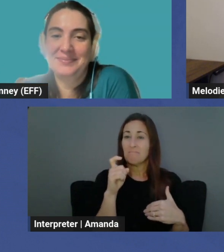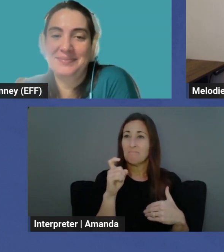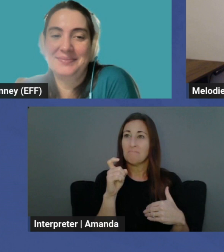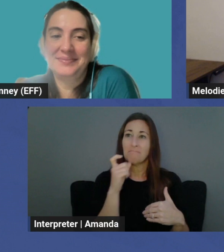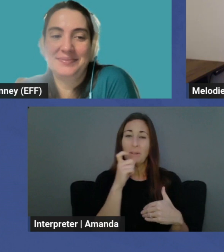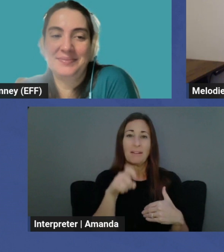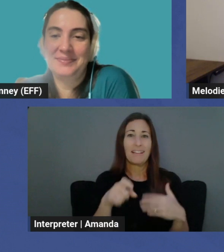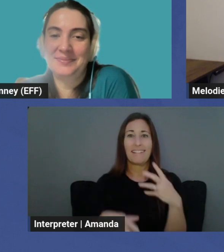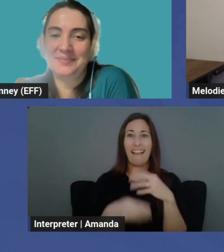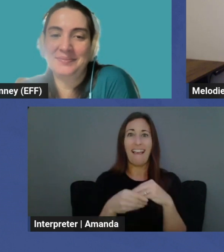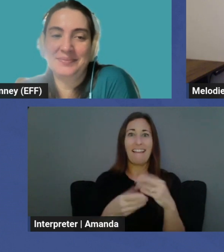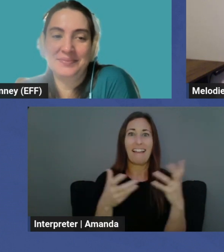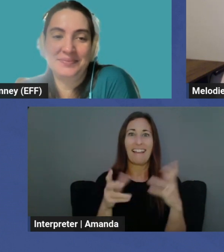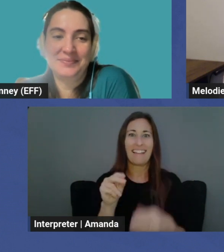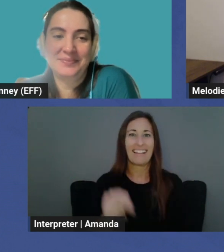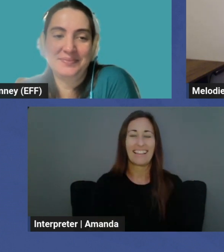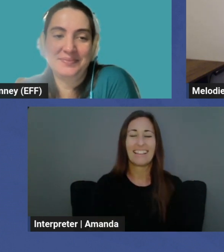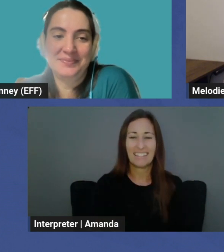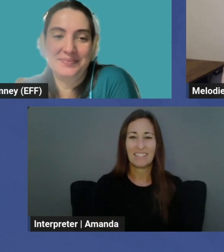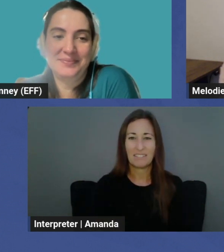and I would say that,